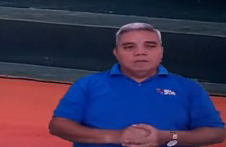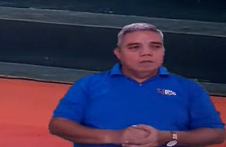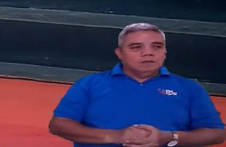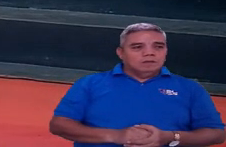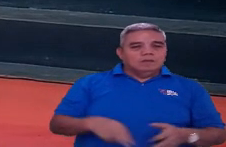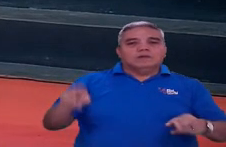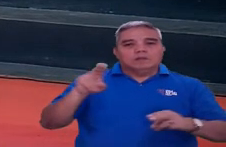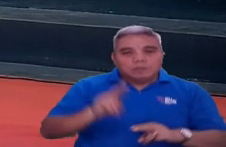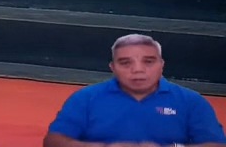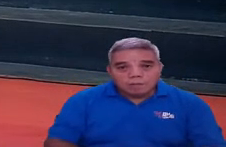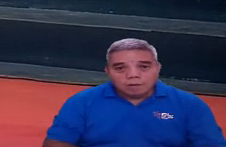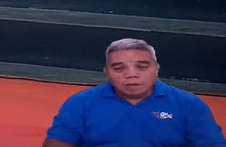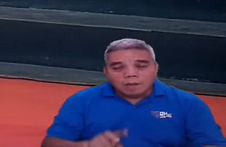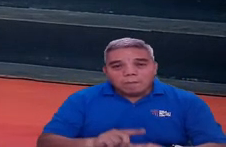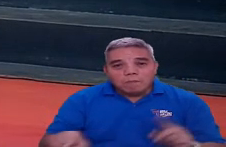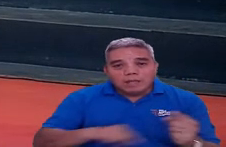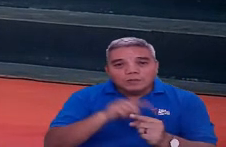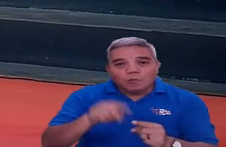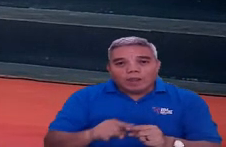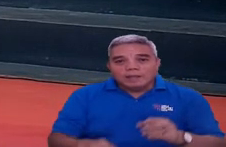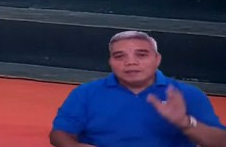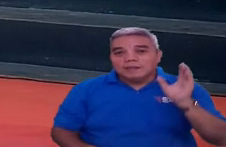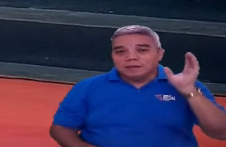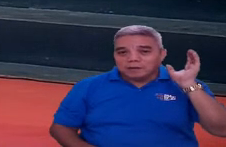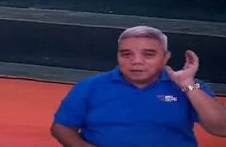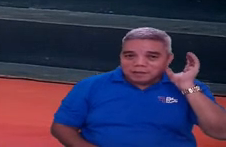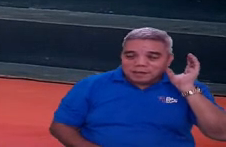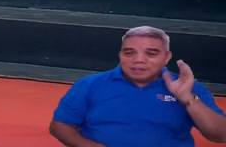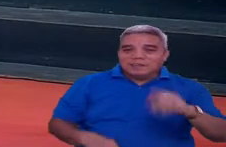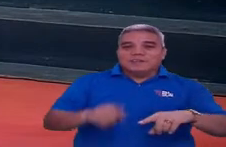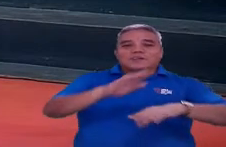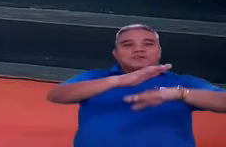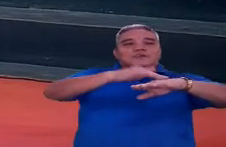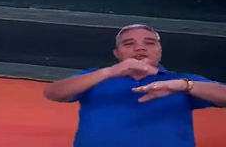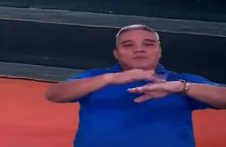bumalik ang upo. But that time, mga kapatid, ako nang